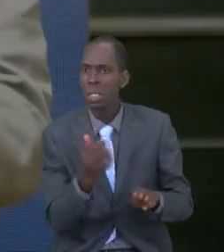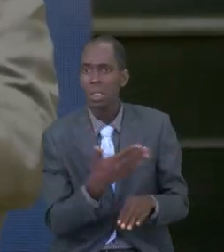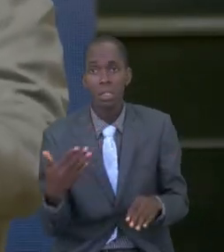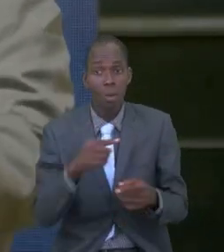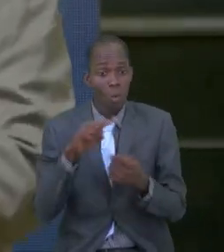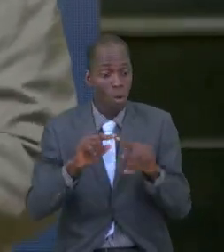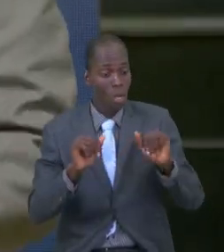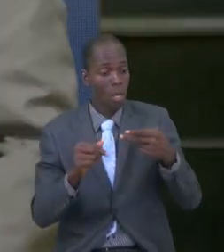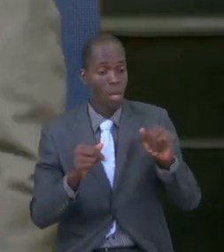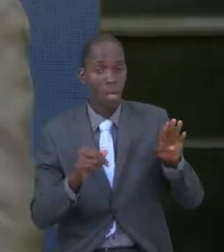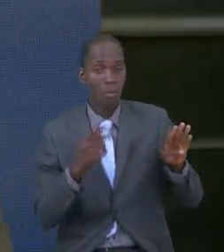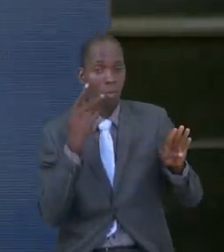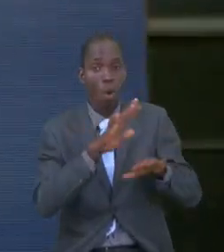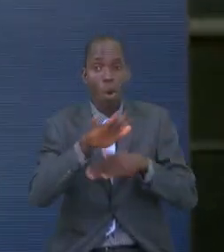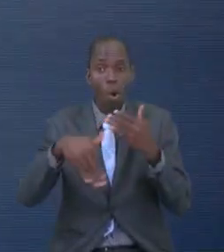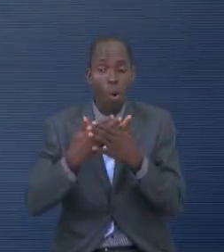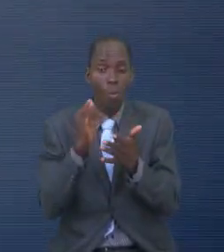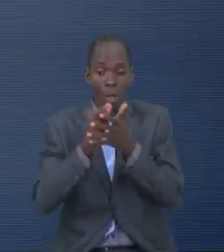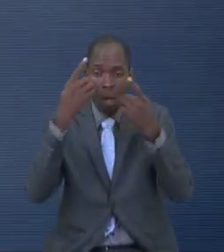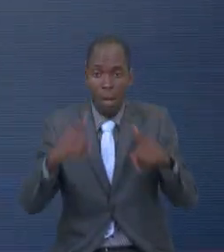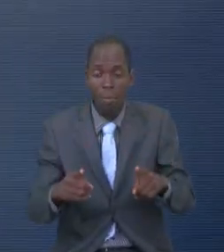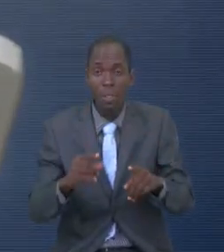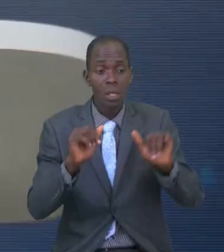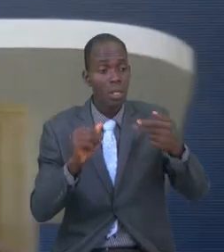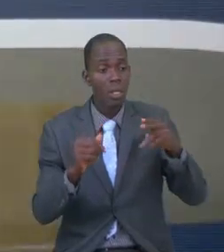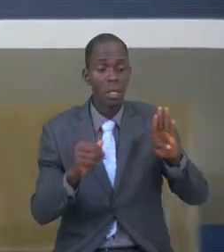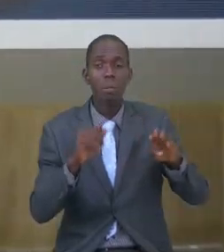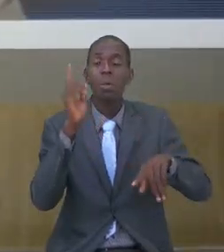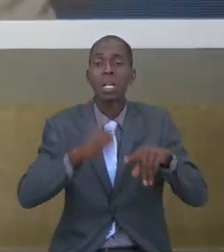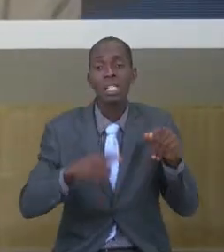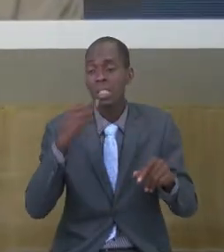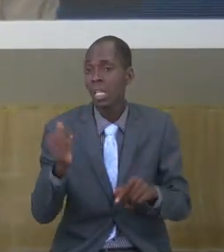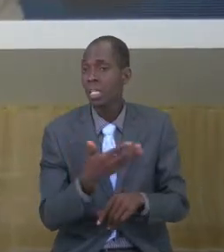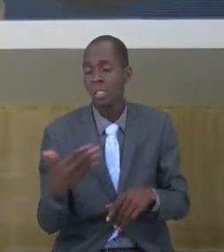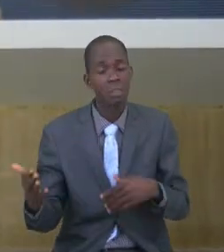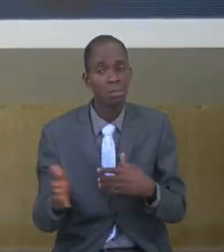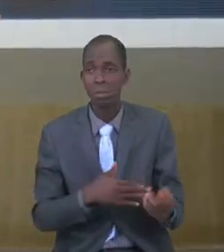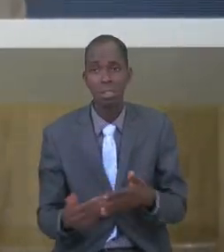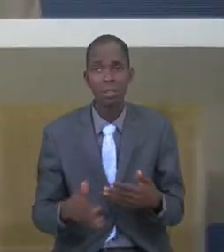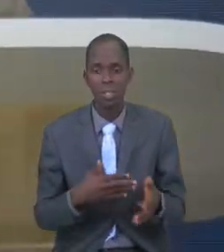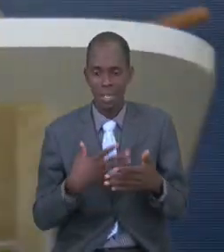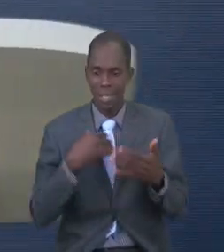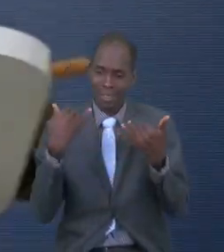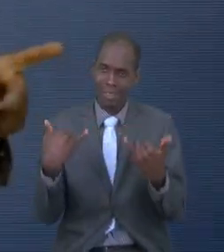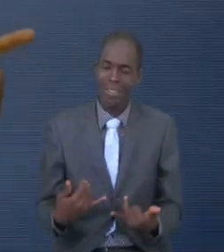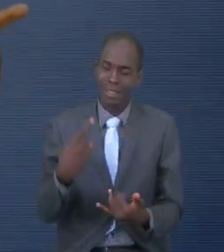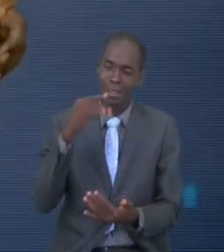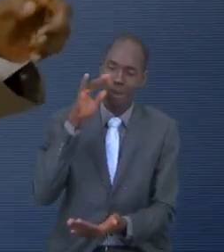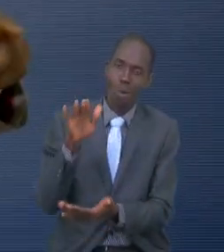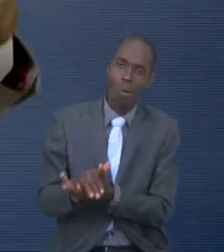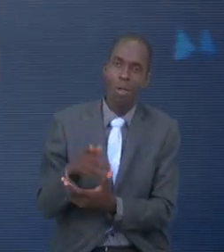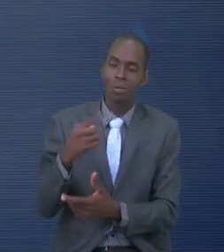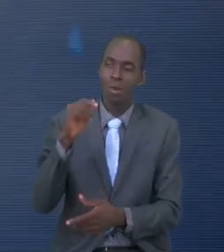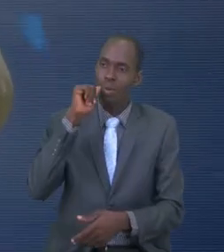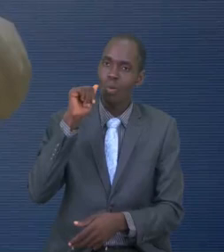all the things that happened, he couldn't open his mouth to say whatever. And now the woman